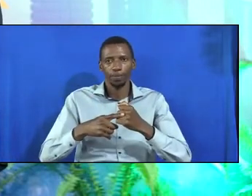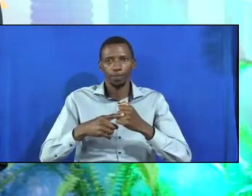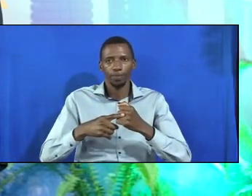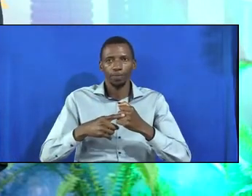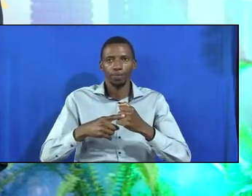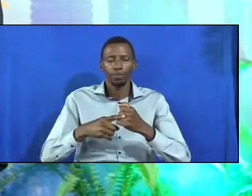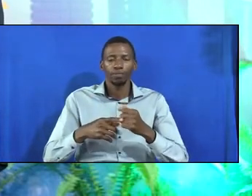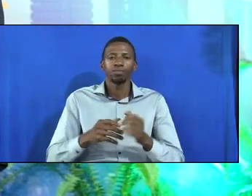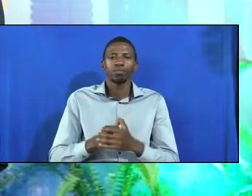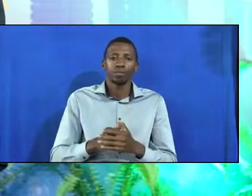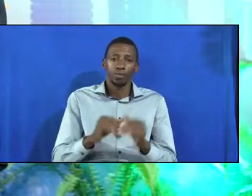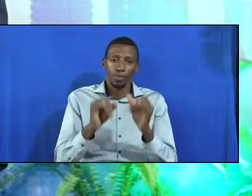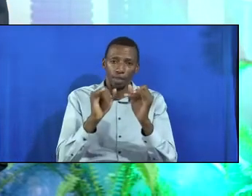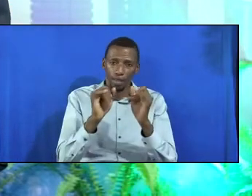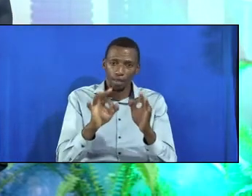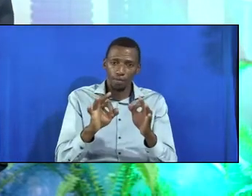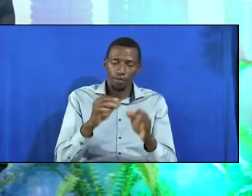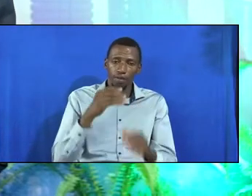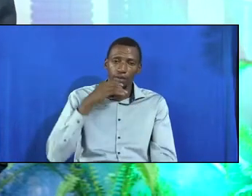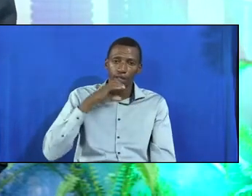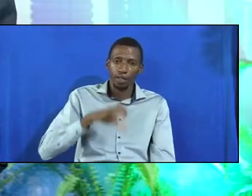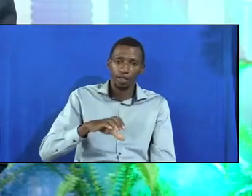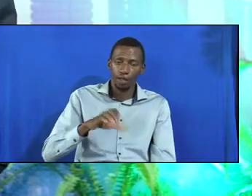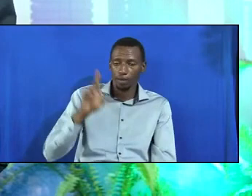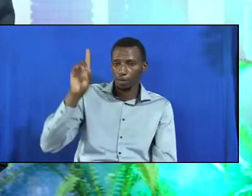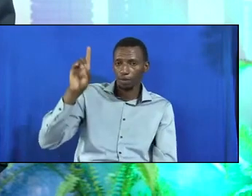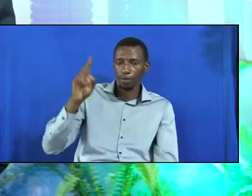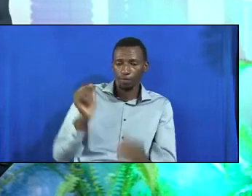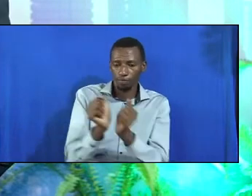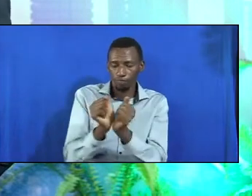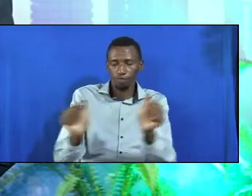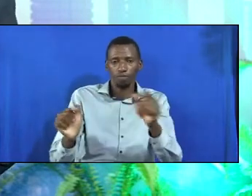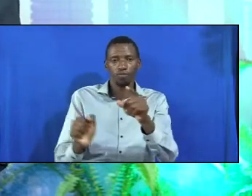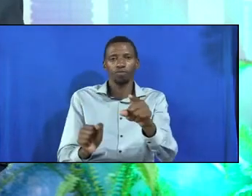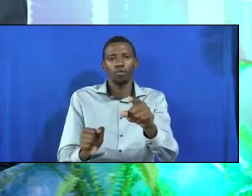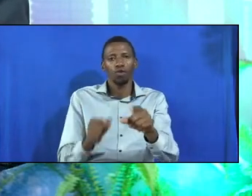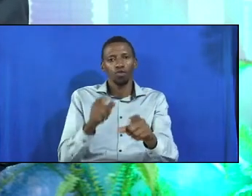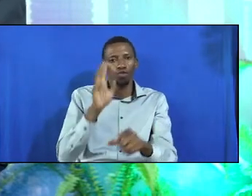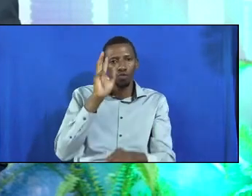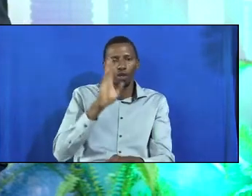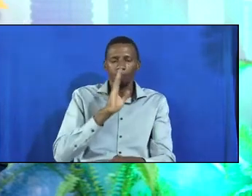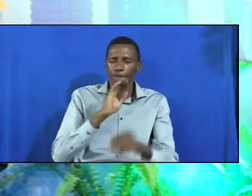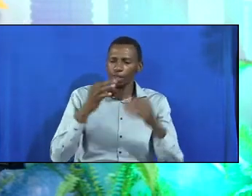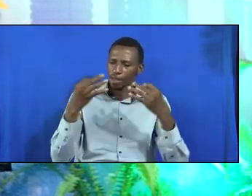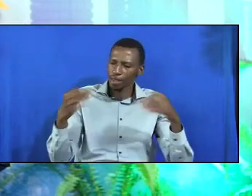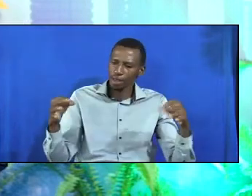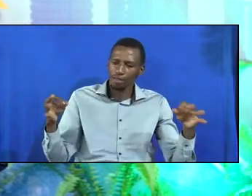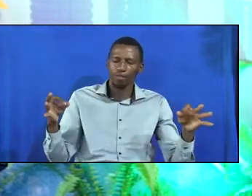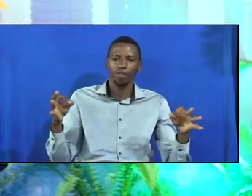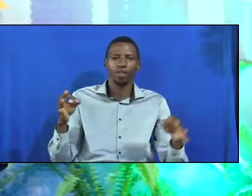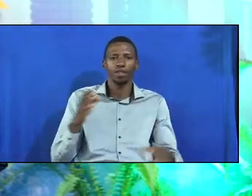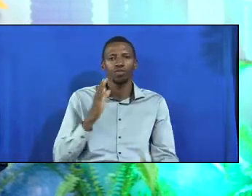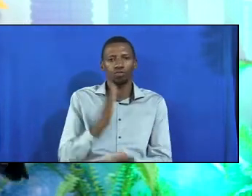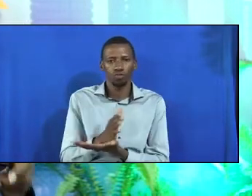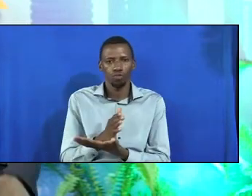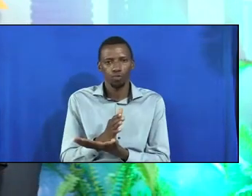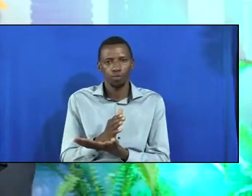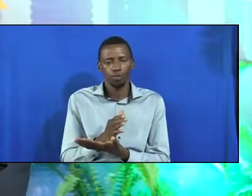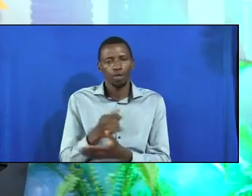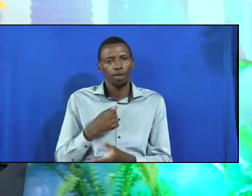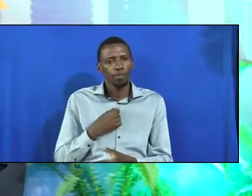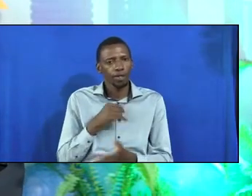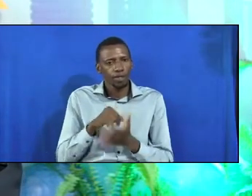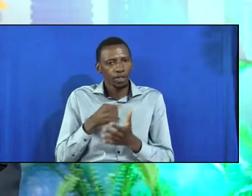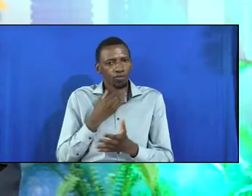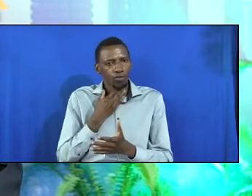"So if the Son sets you free, you will be free indeed." Now, I just want us to ponder.